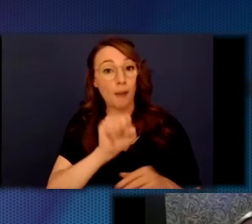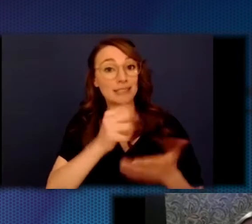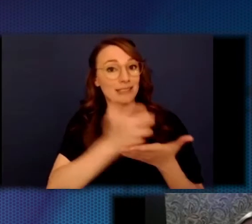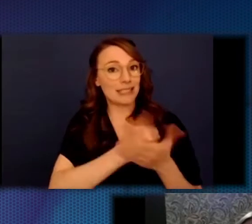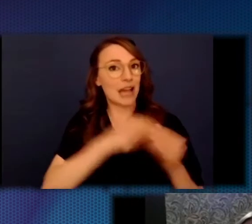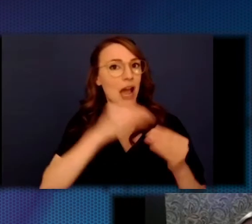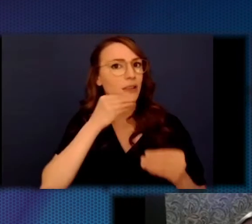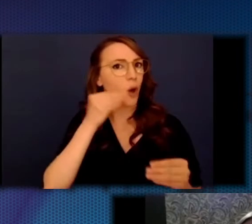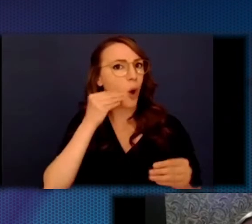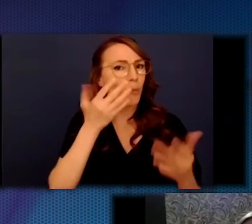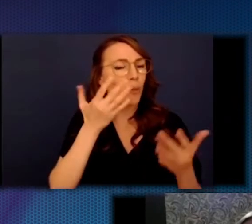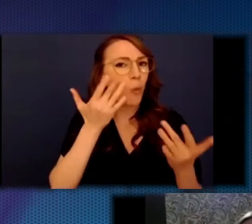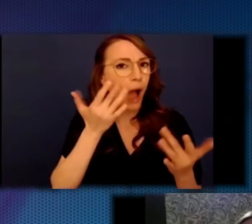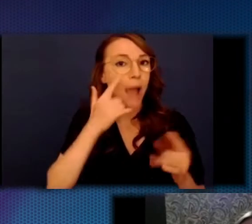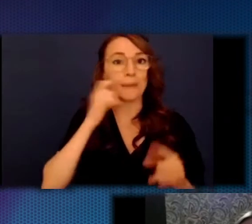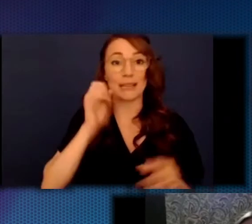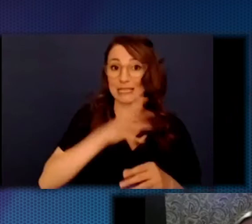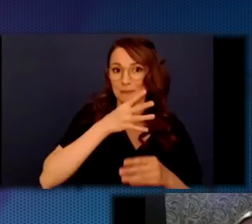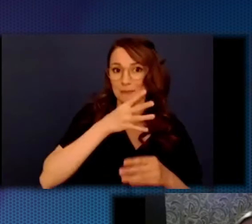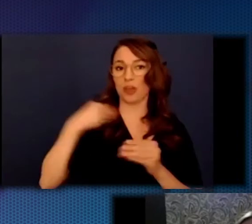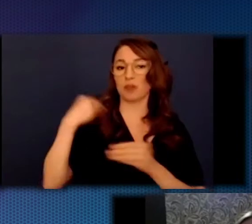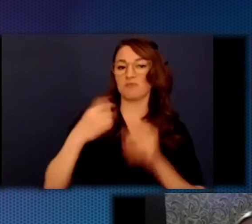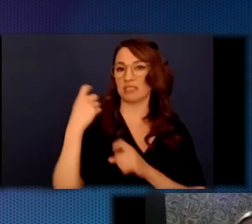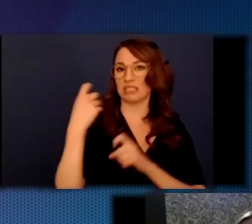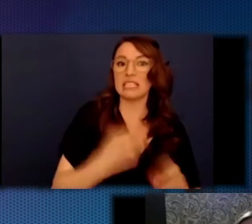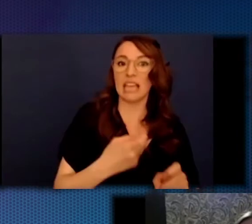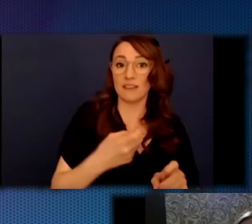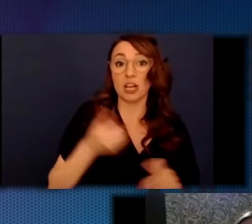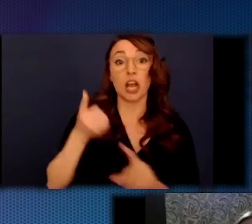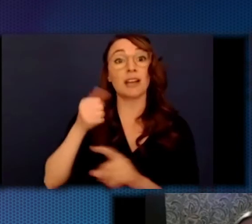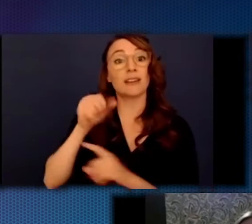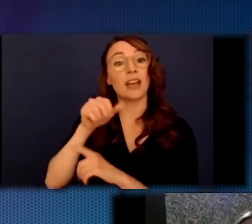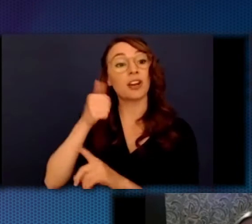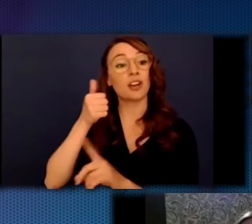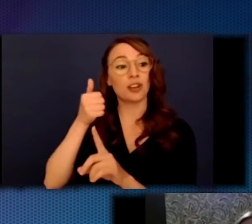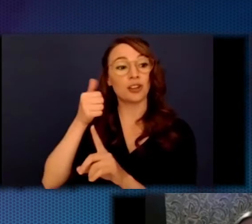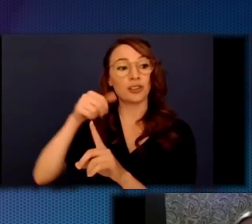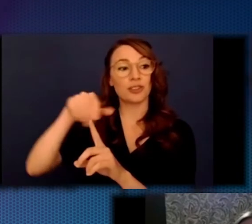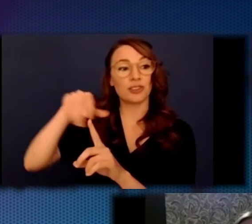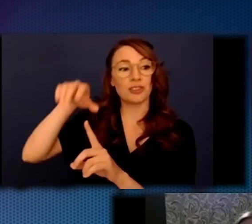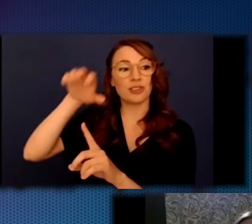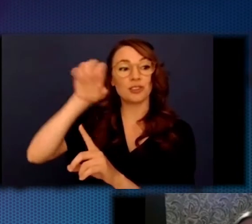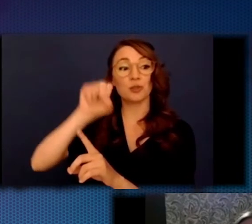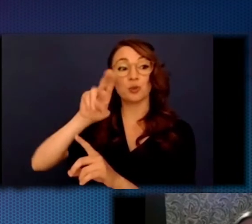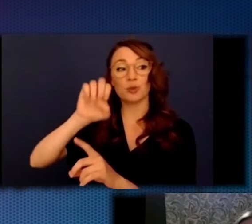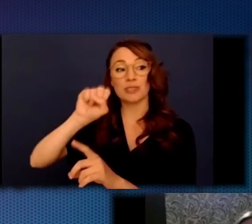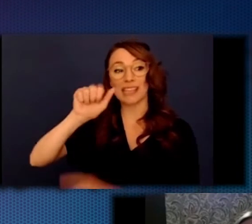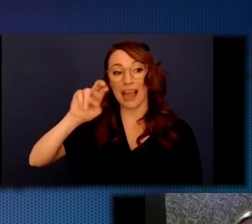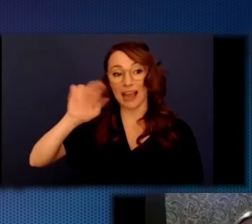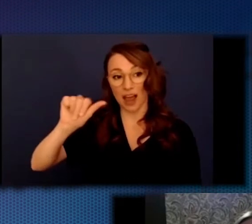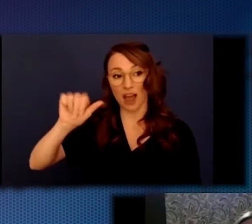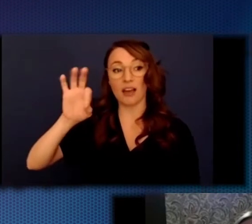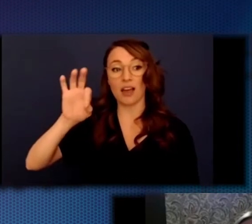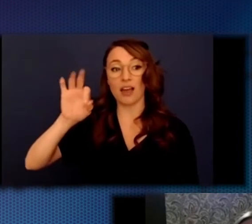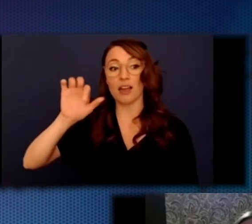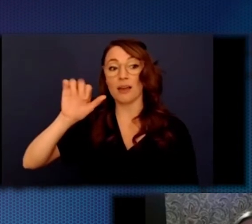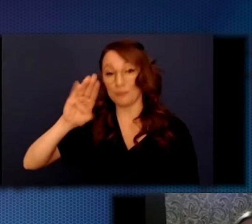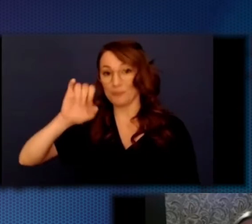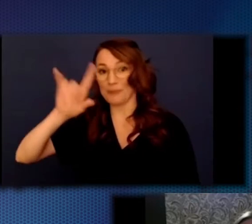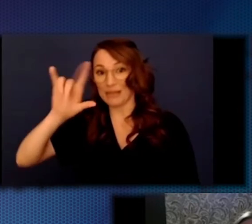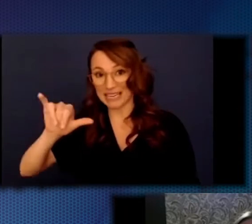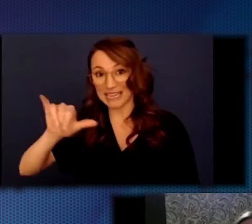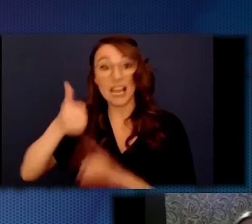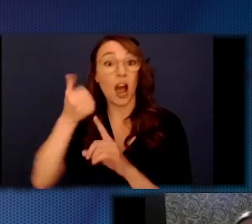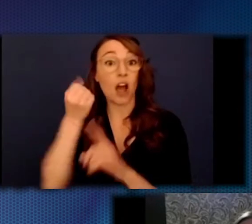one of Frederick's earliest settlers, possibly Frederick's first female landowner, and her will is the first recorded in